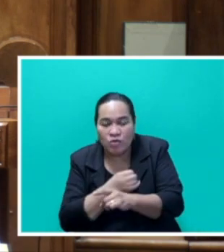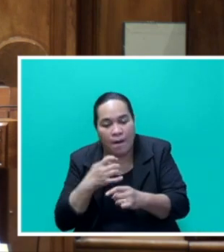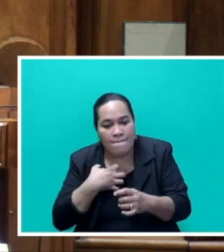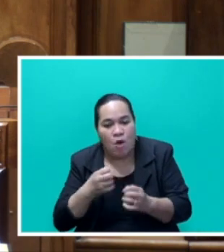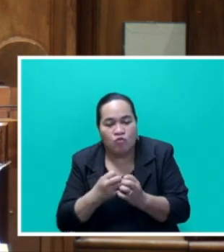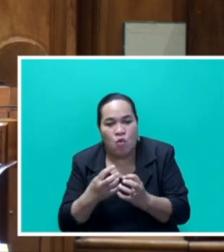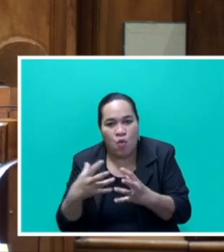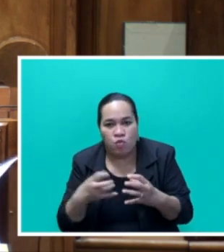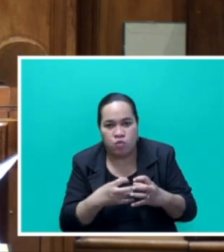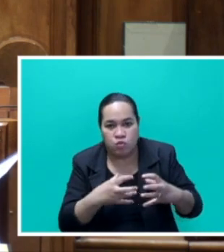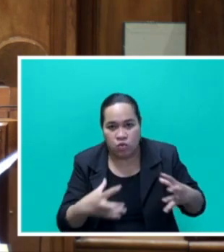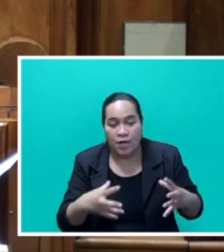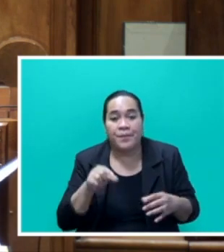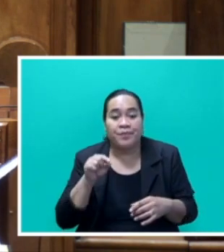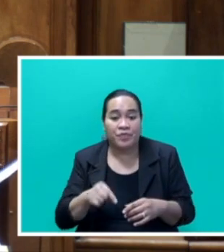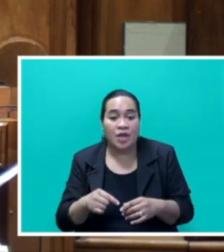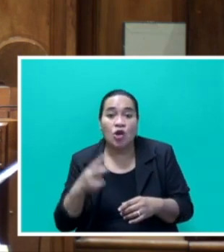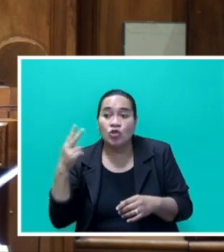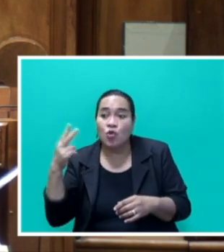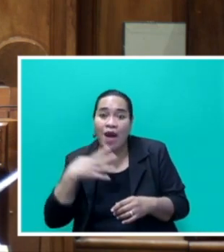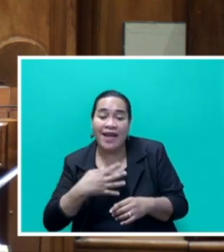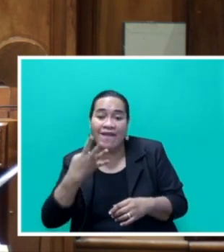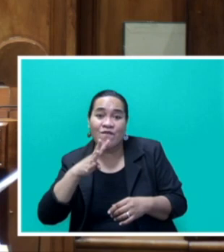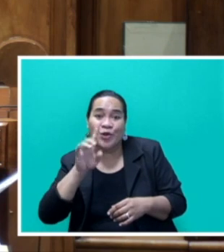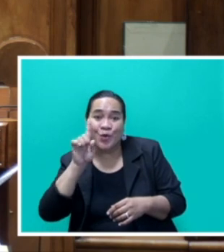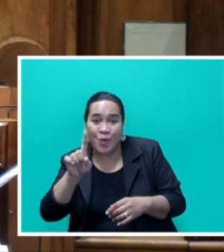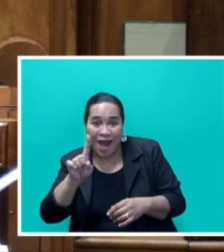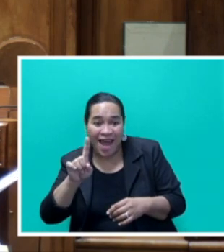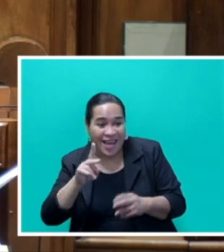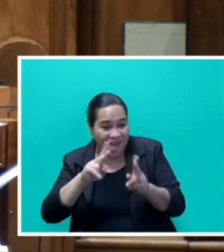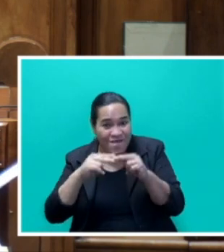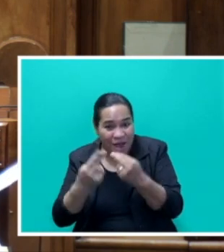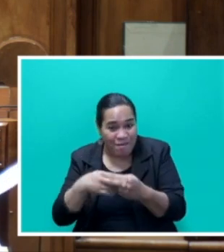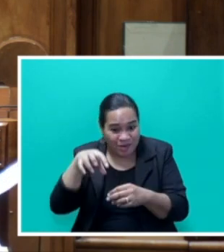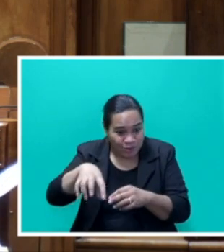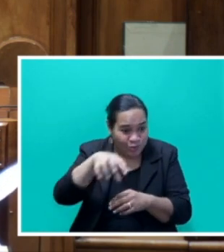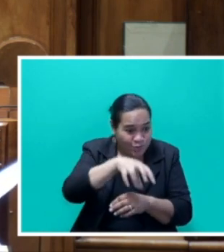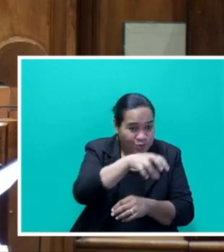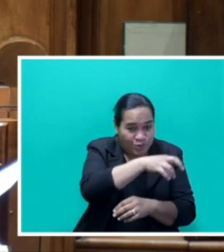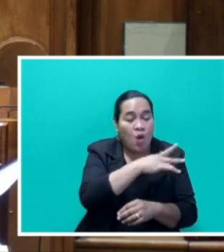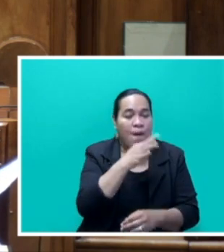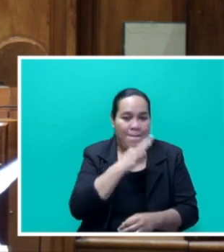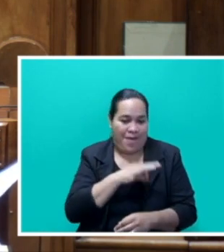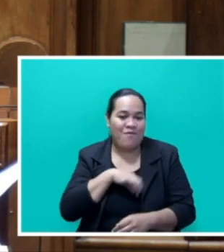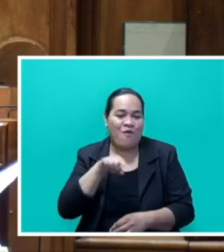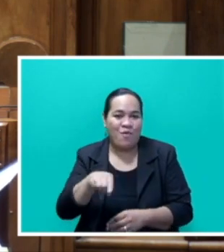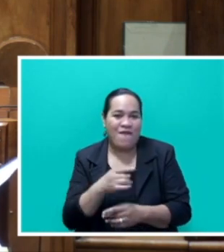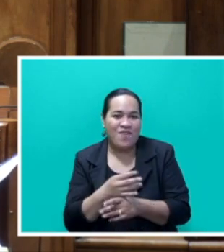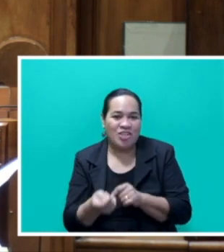Speaker, 241 households from the 6 ITTO project villages benefit from the fish,